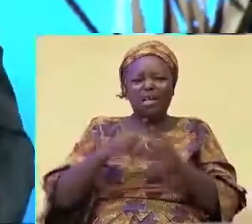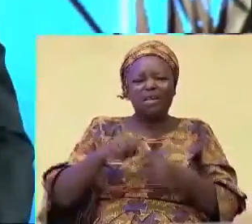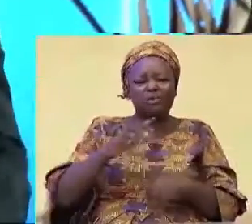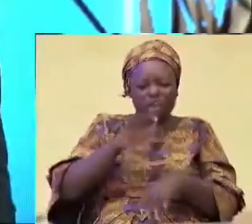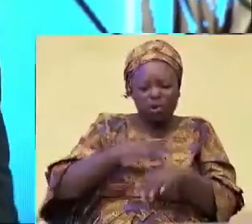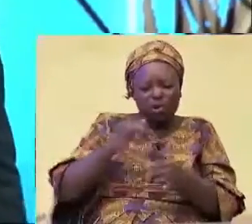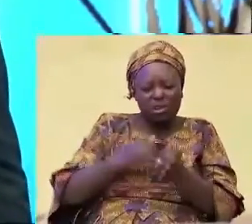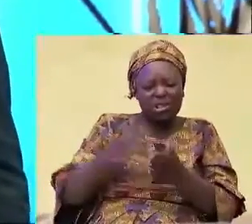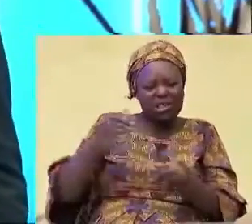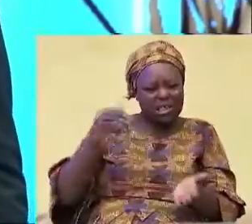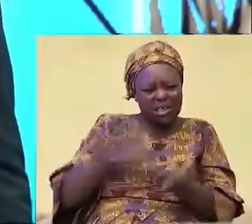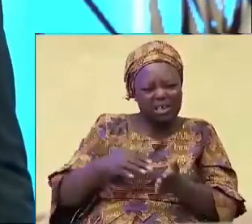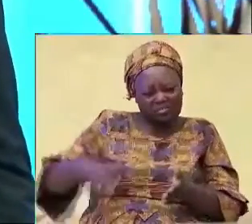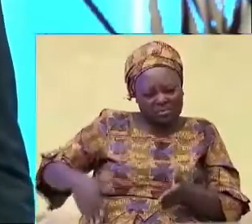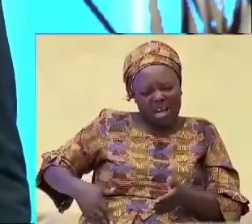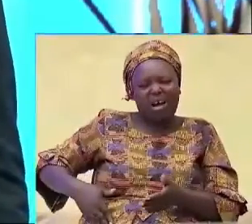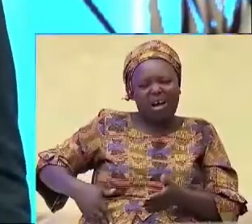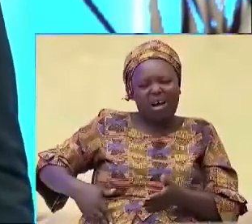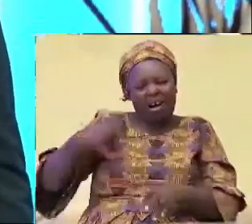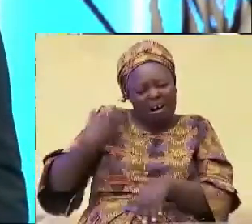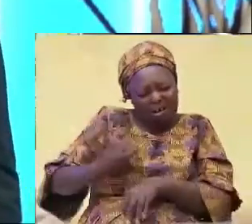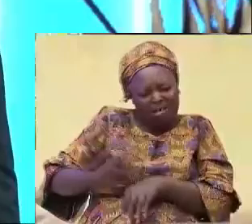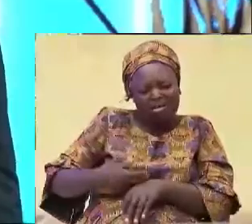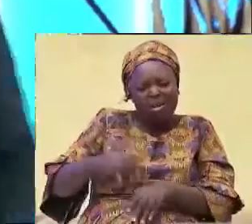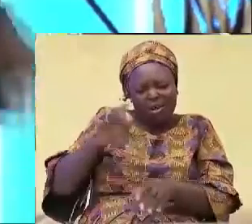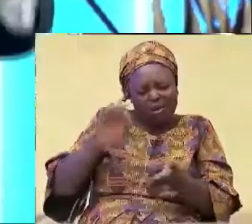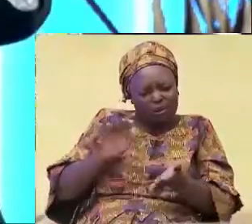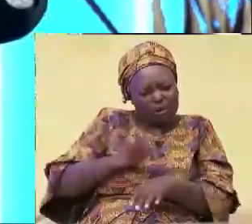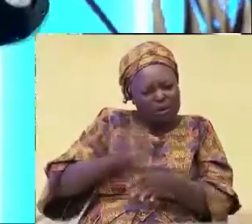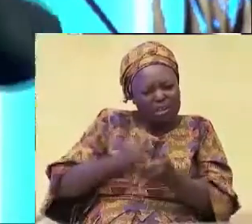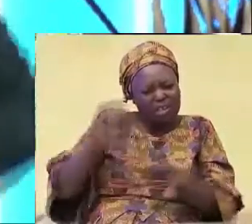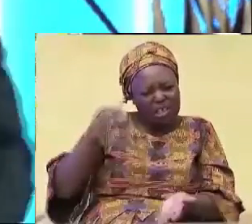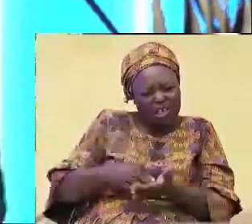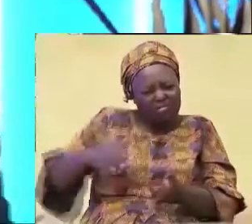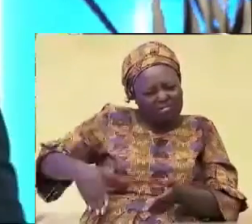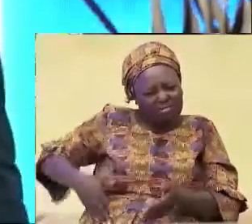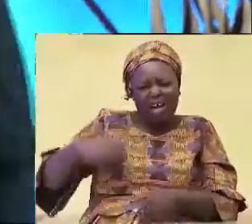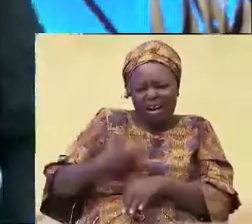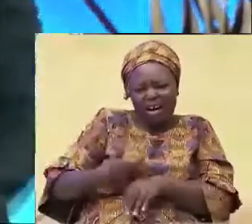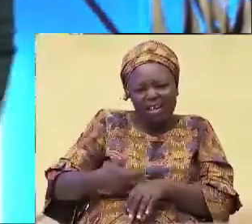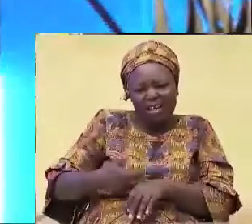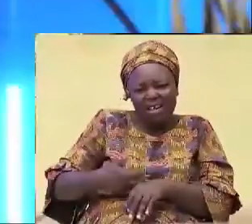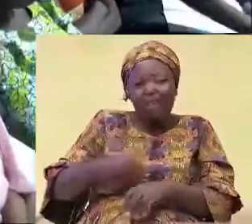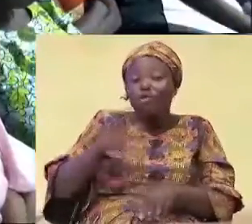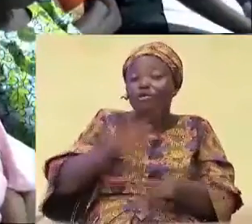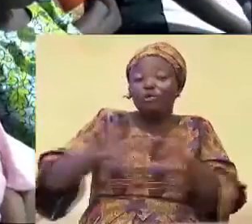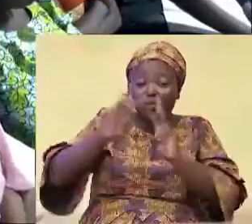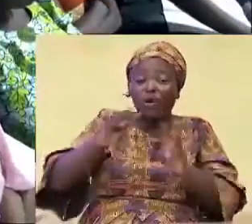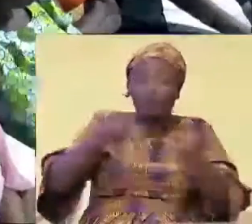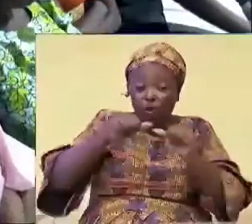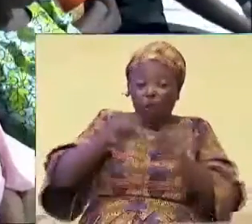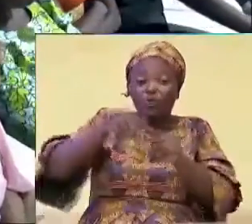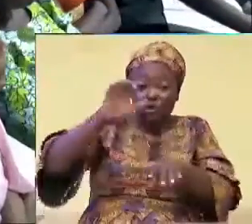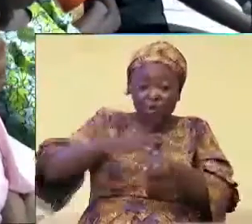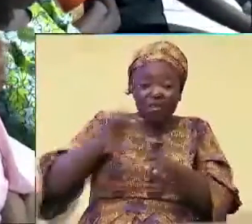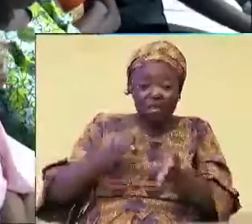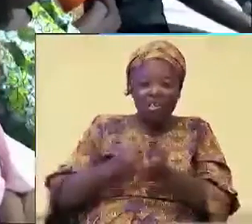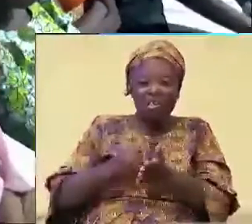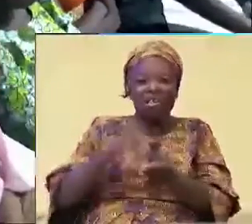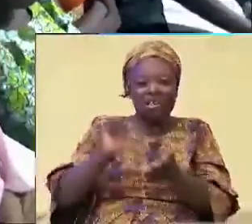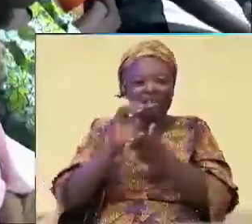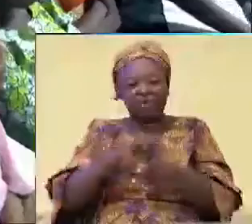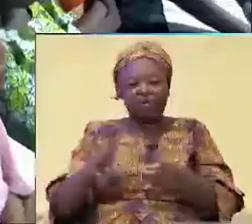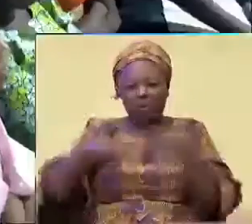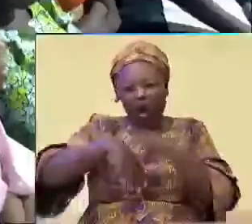it again. He said, I touch it again. That thing must go out of that place. She